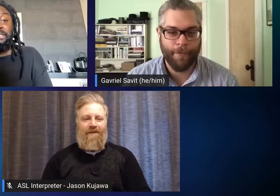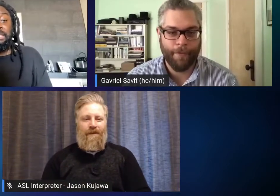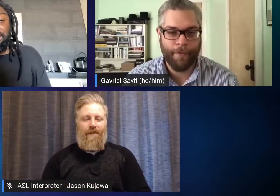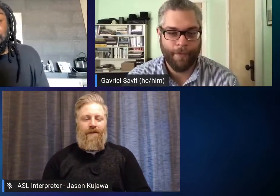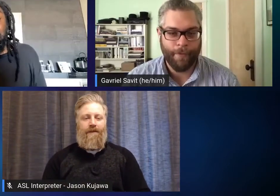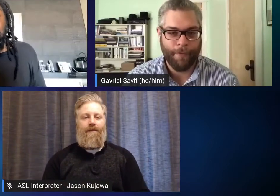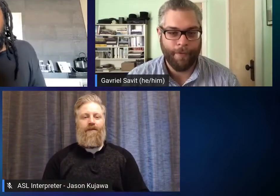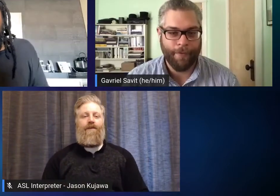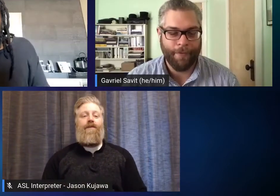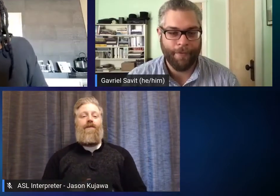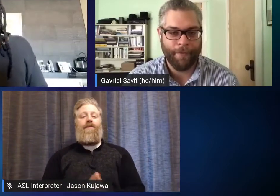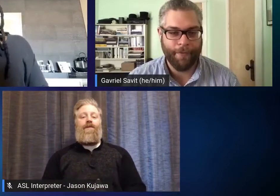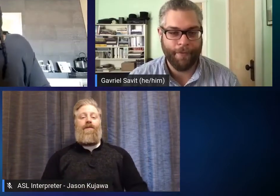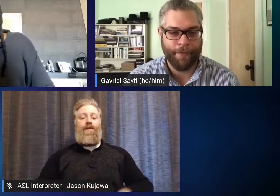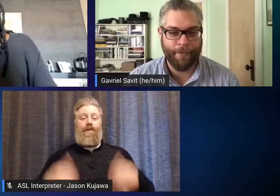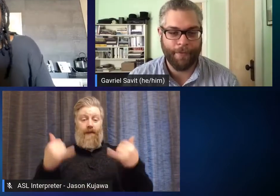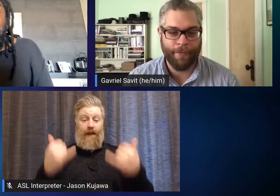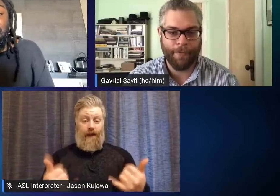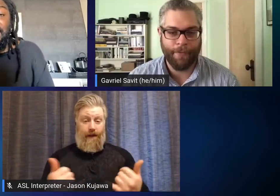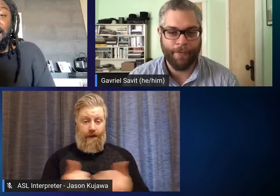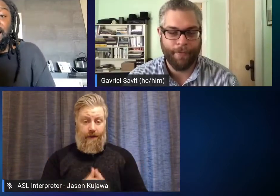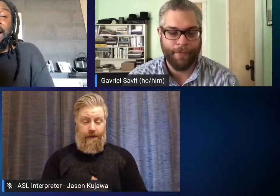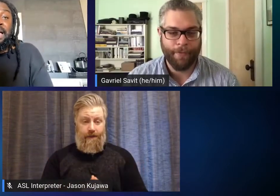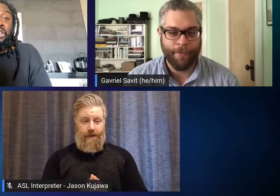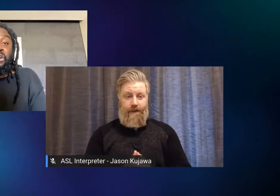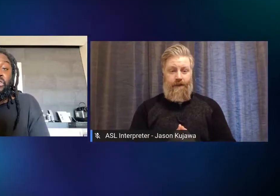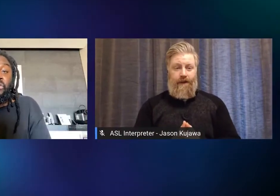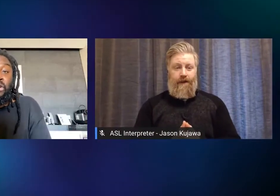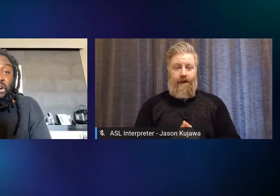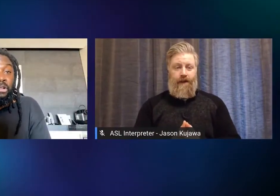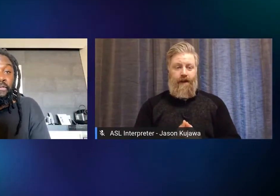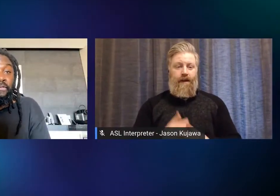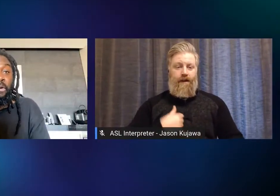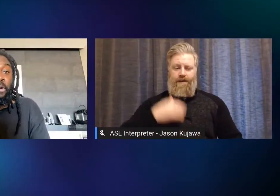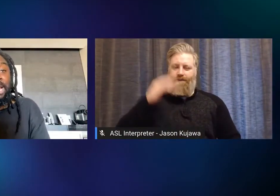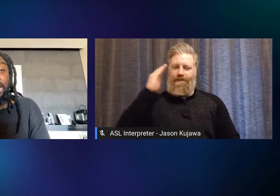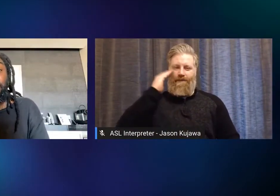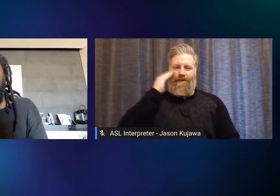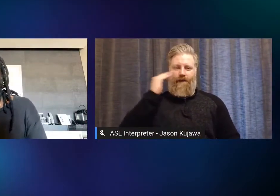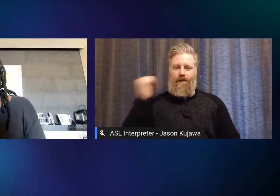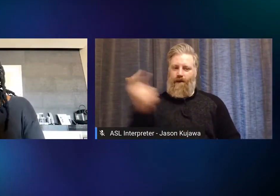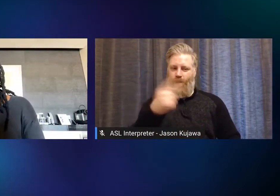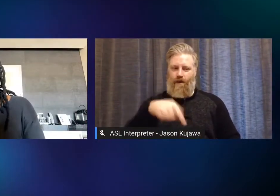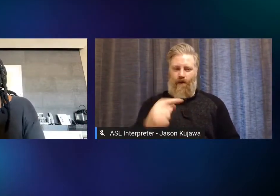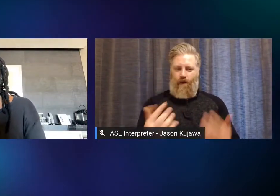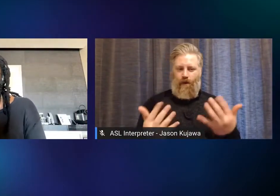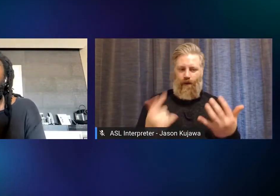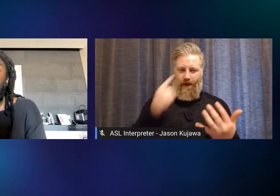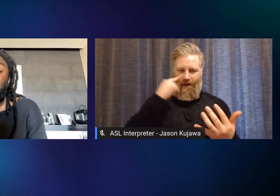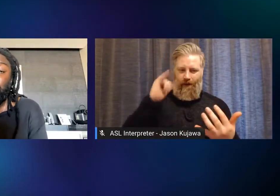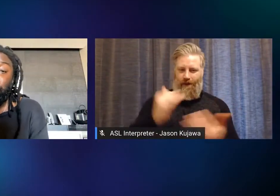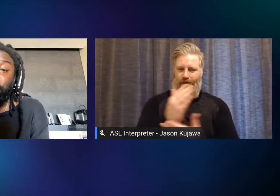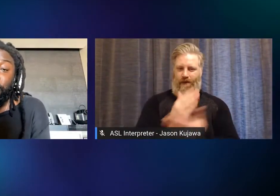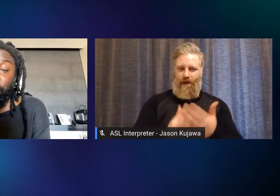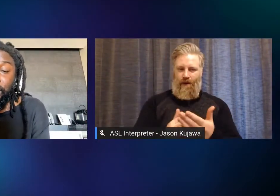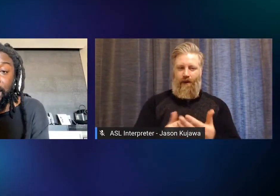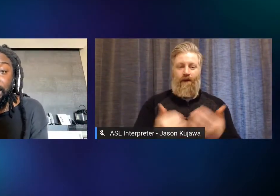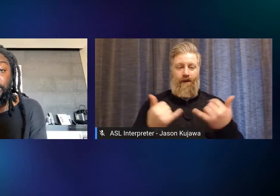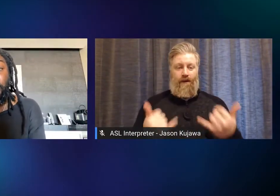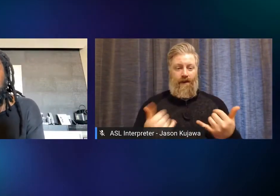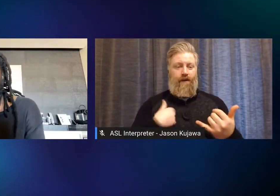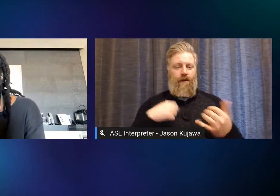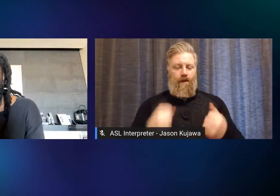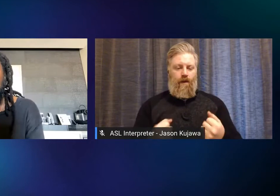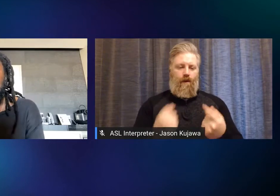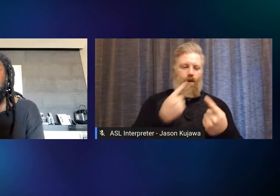Now, this is the part that I know all of you are waiting for, because this is the part where we'll get to do some